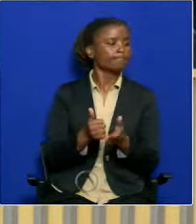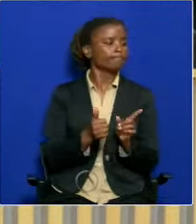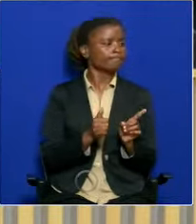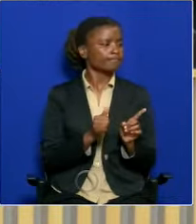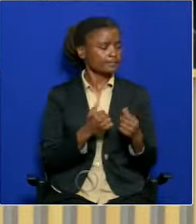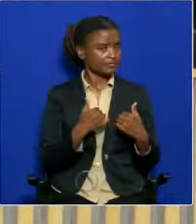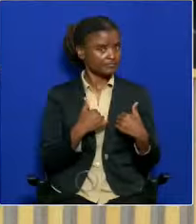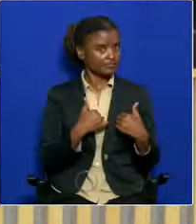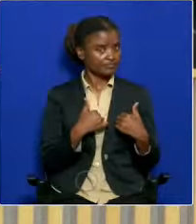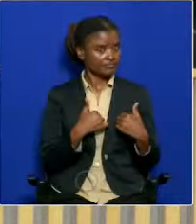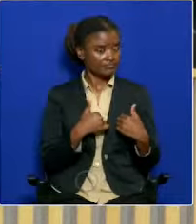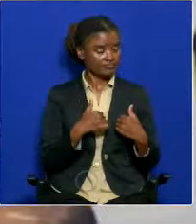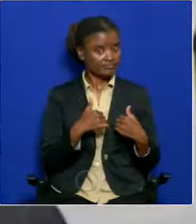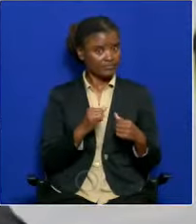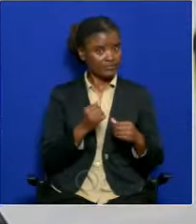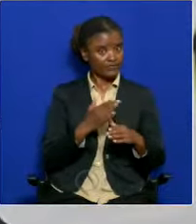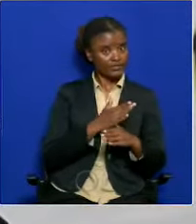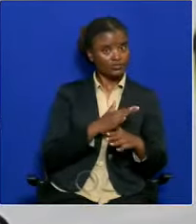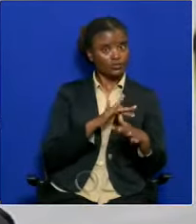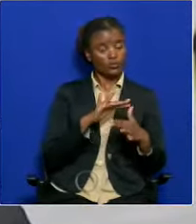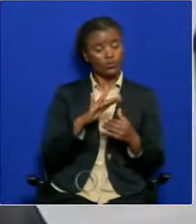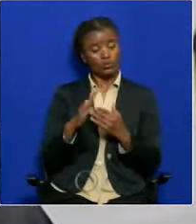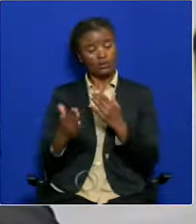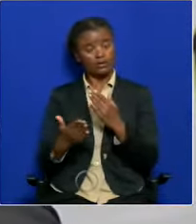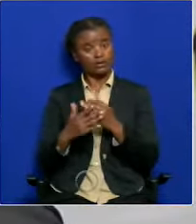end. Sorry.